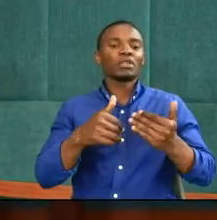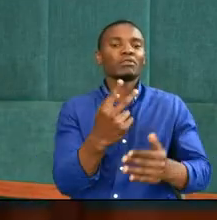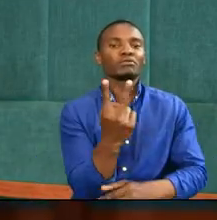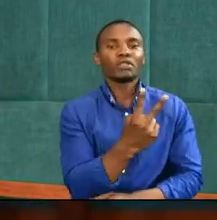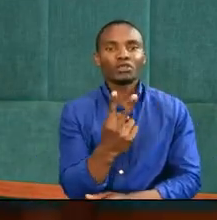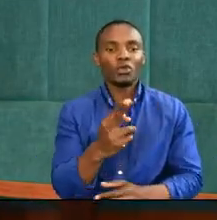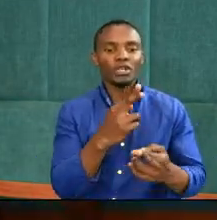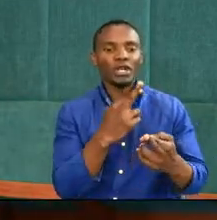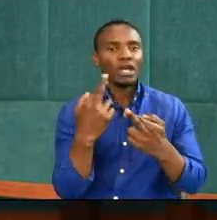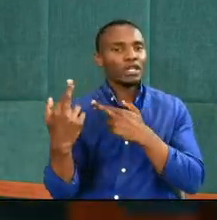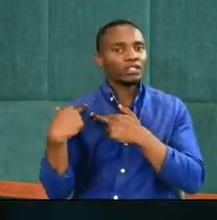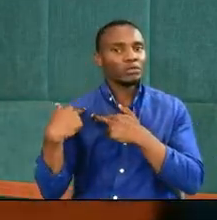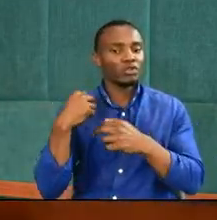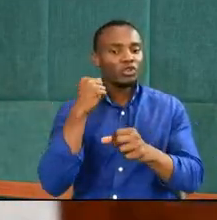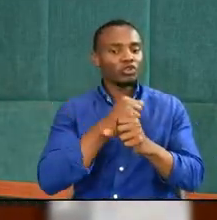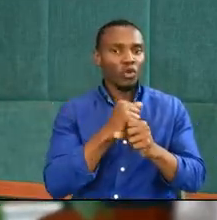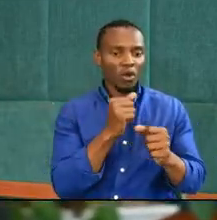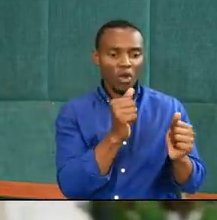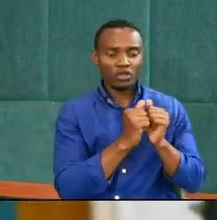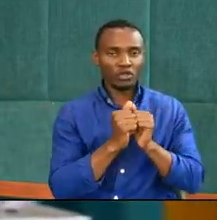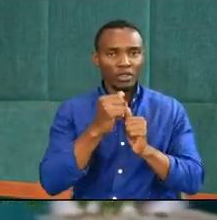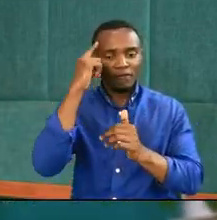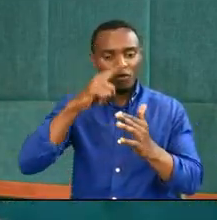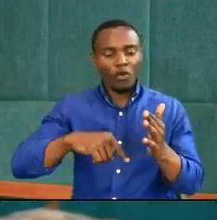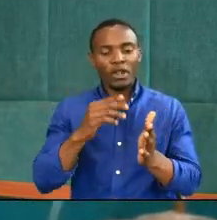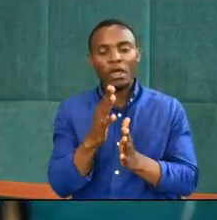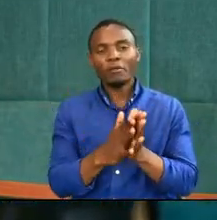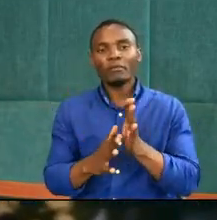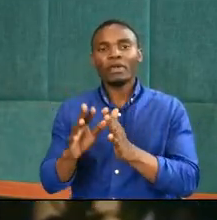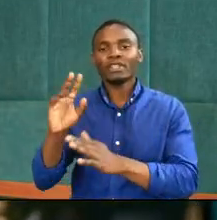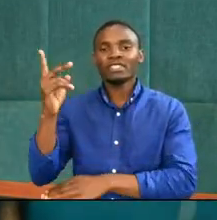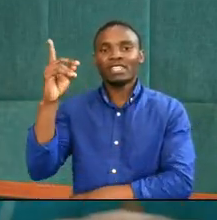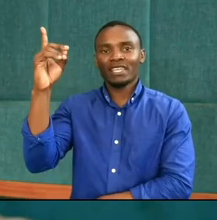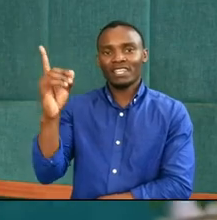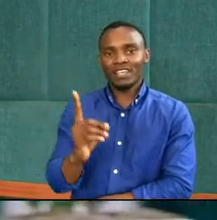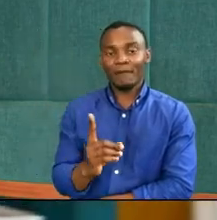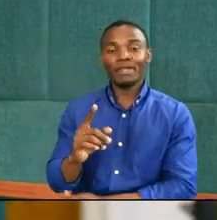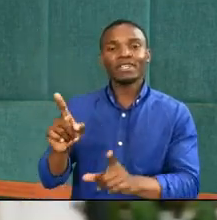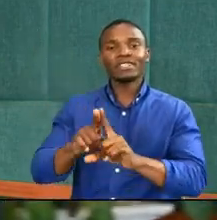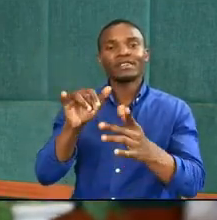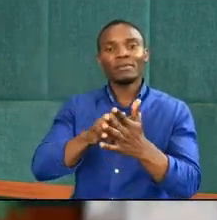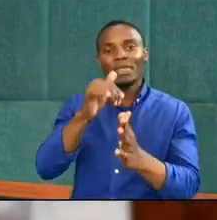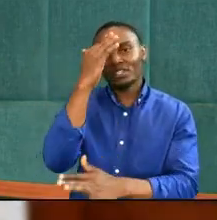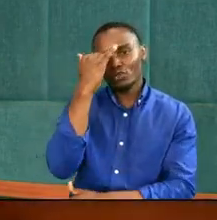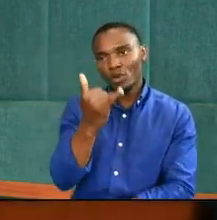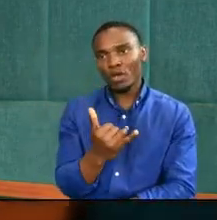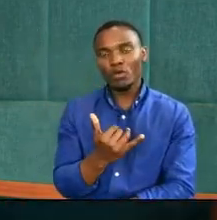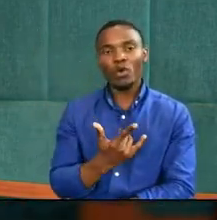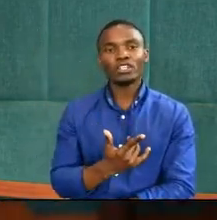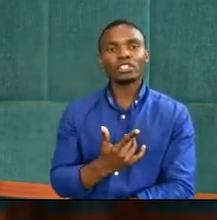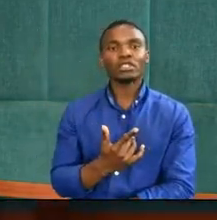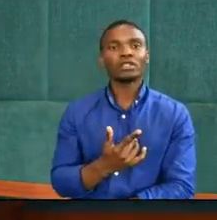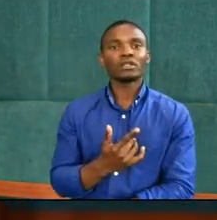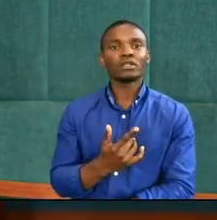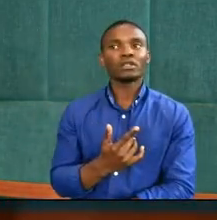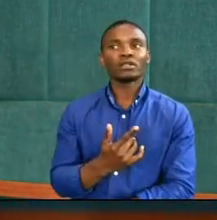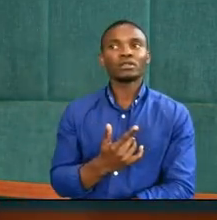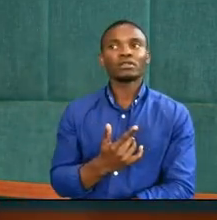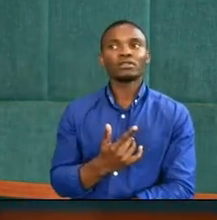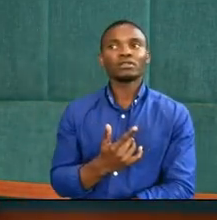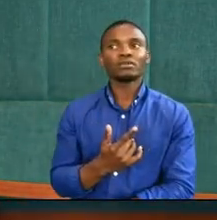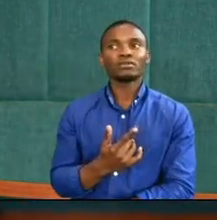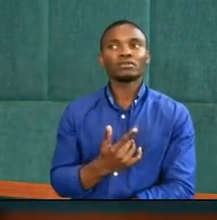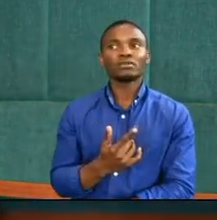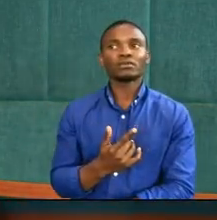work together for the preparation of his second coming. Yeah, and that's why the clergy have that